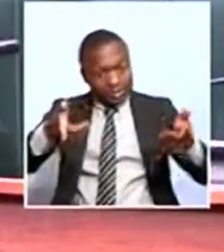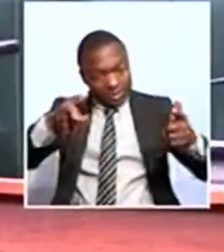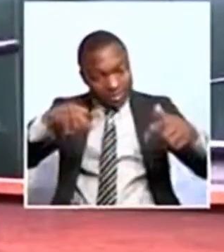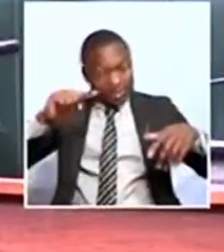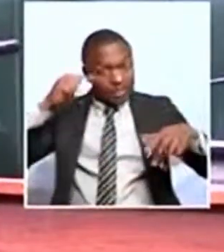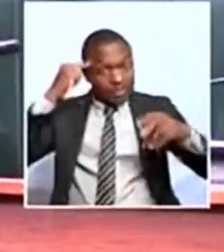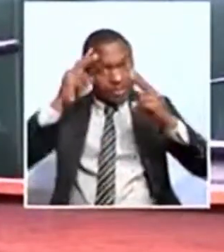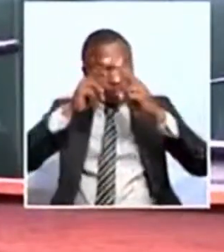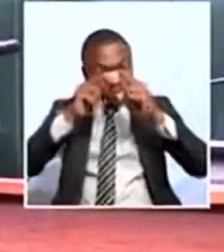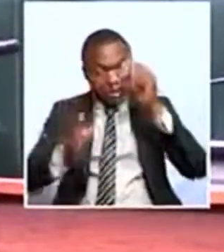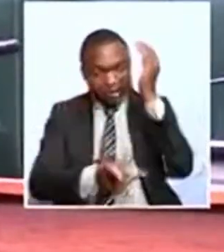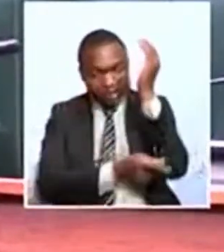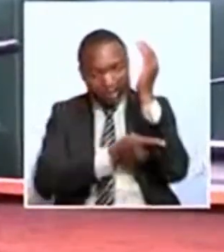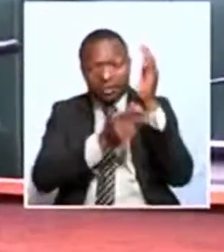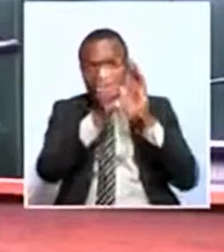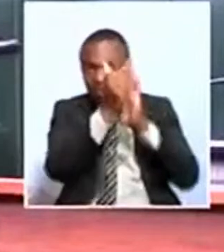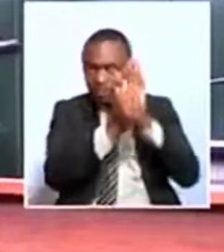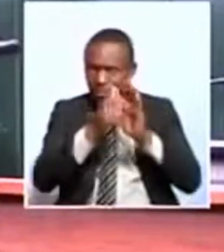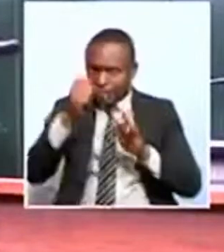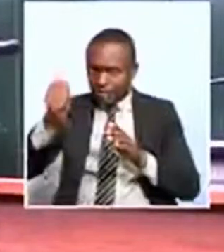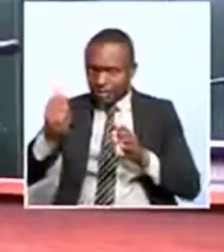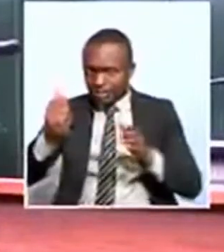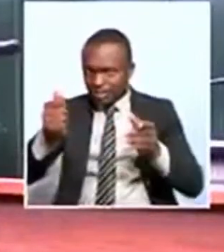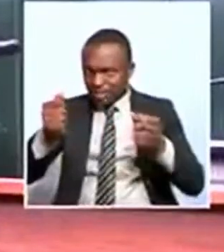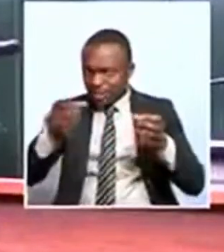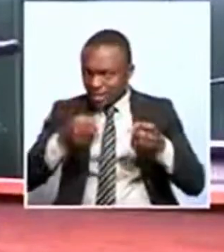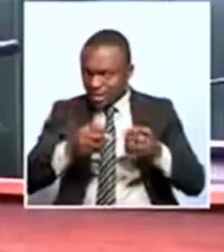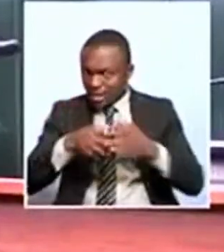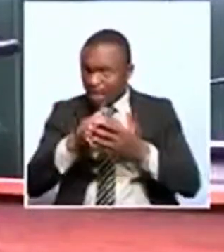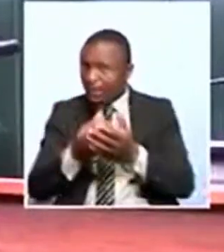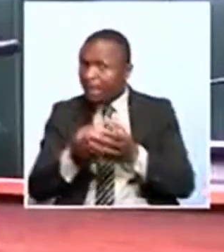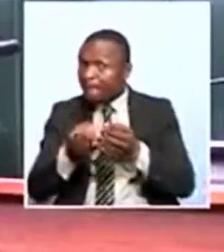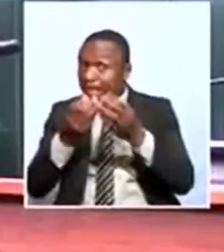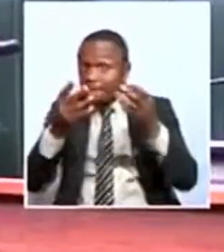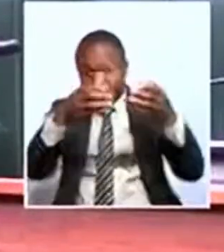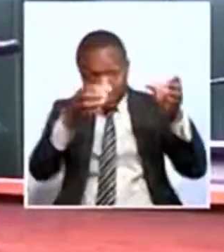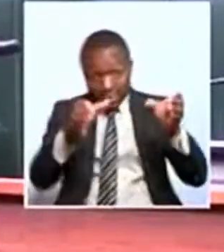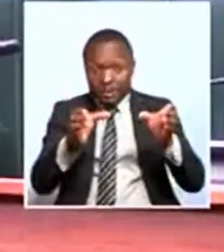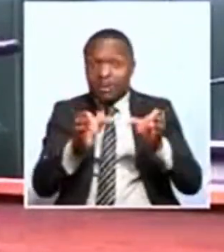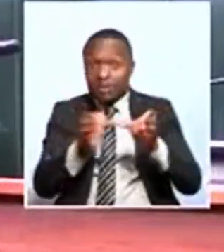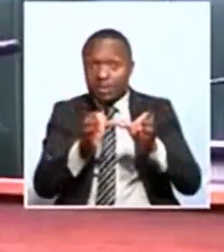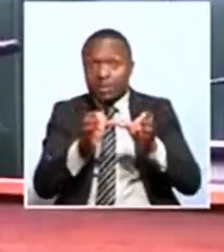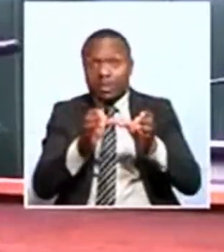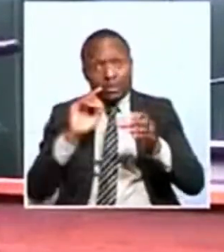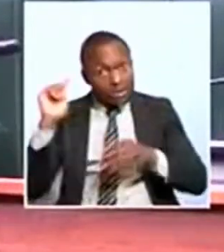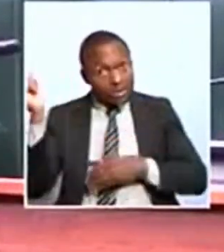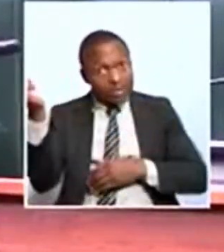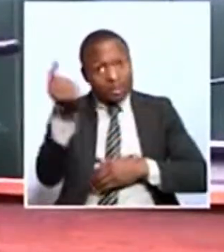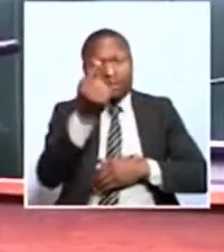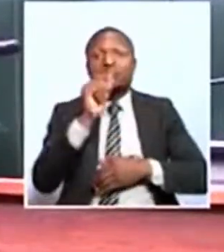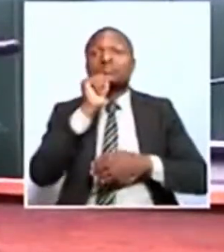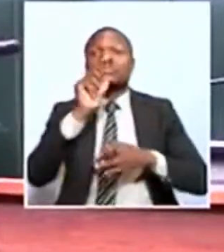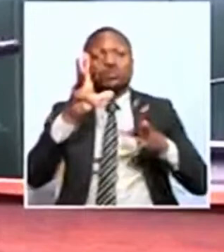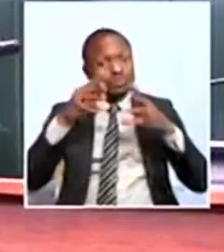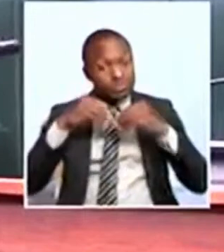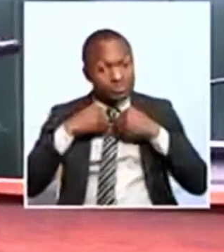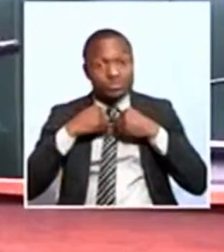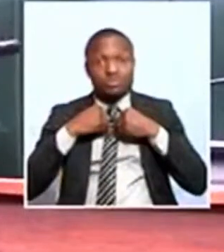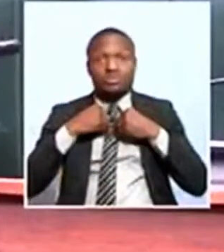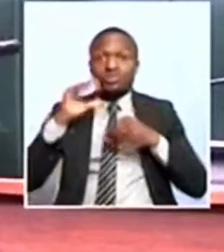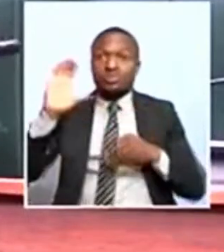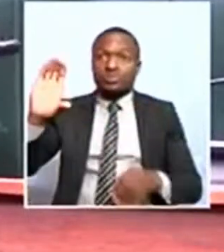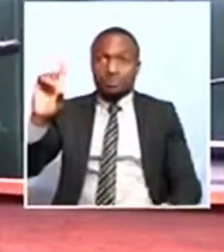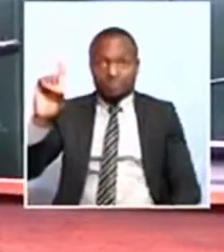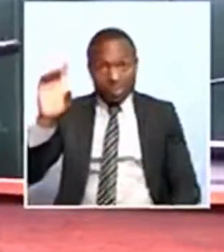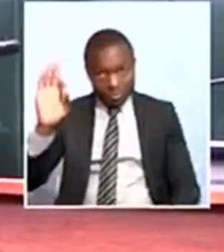question. A, how many constituencies countrywide did not receive Constituency